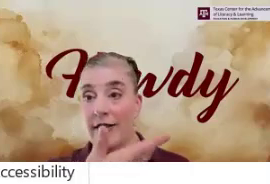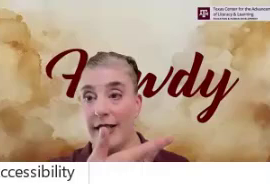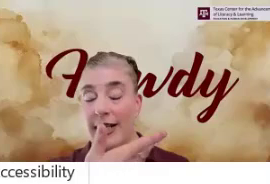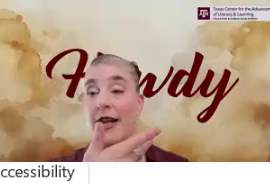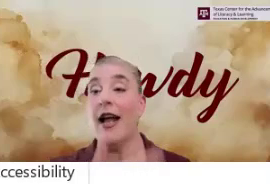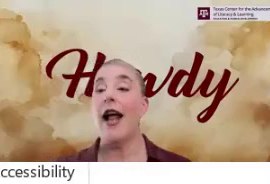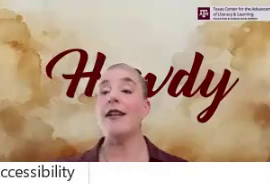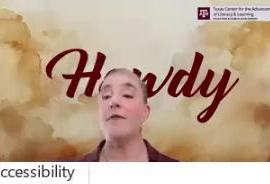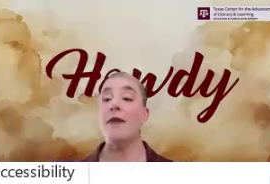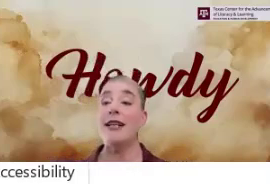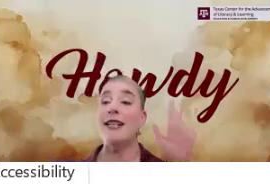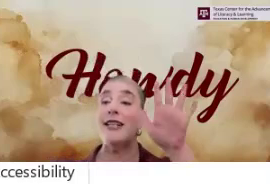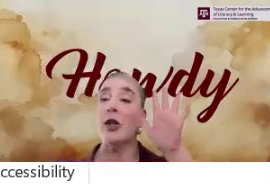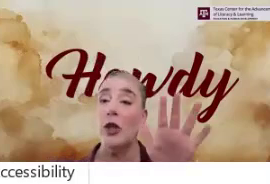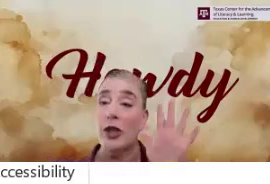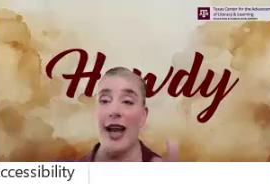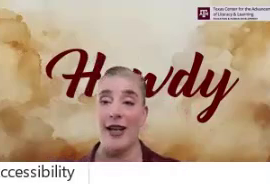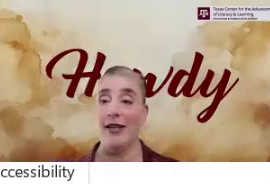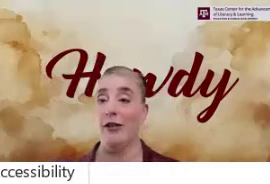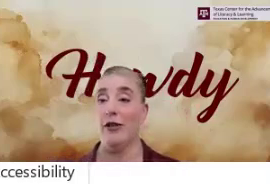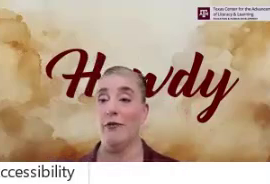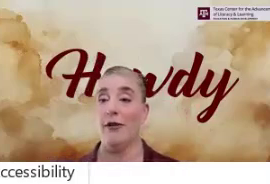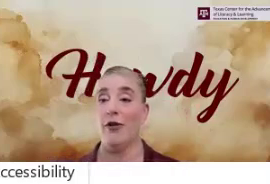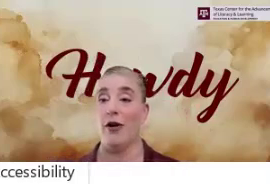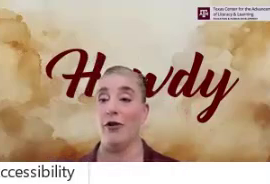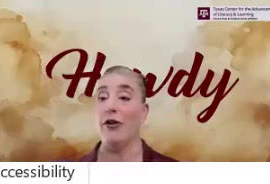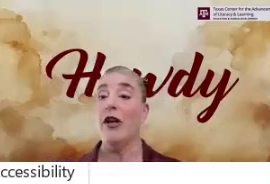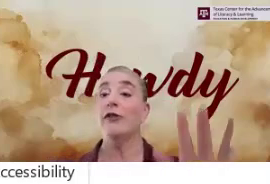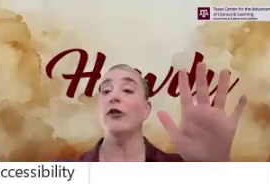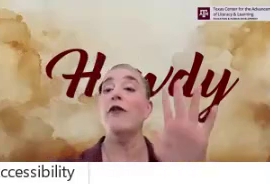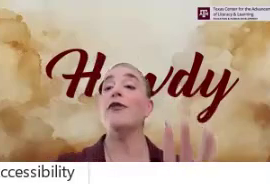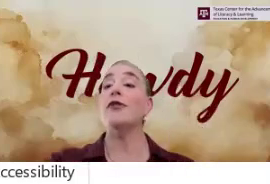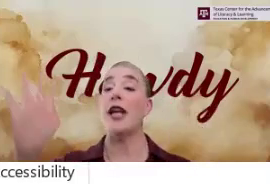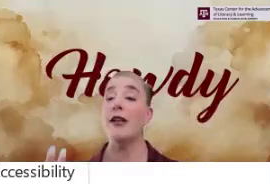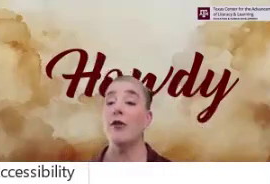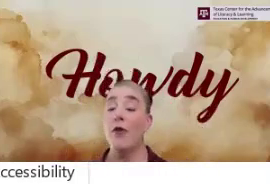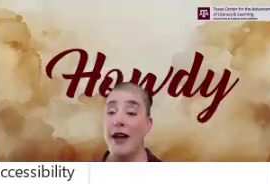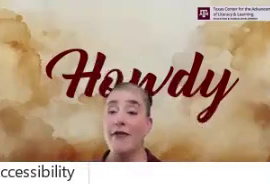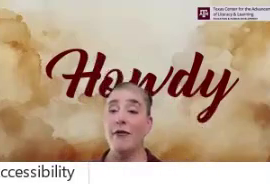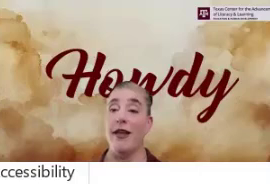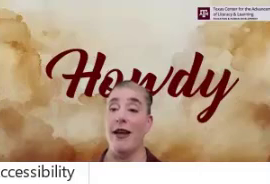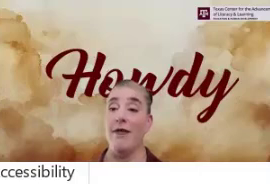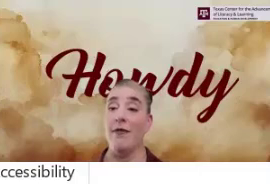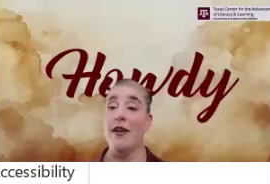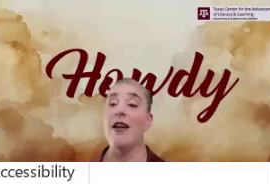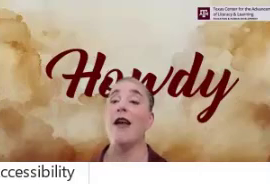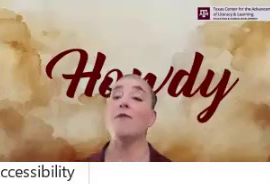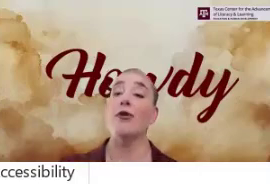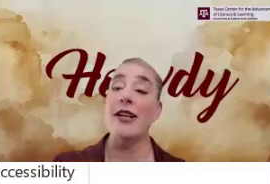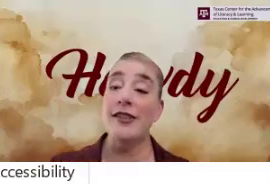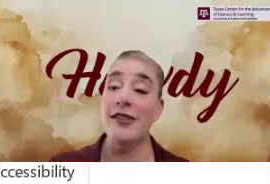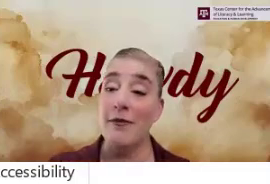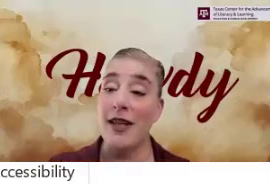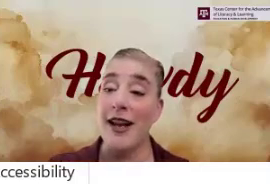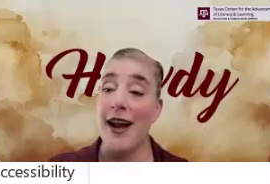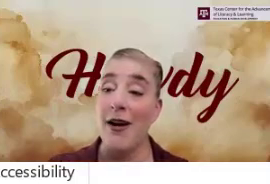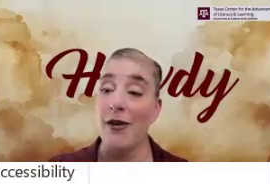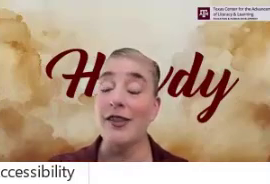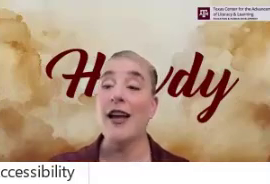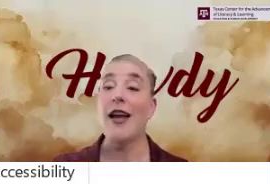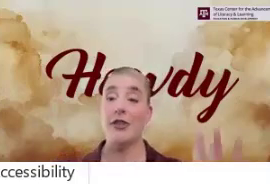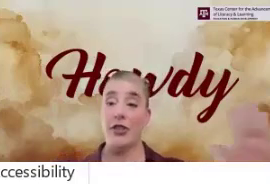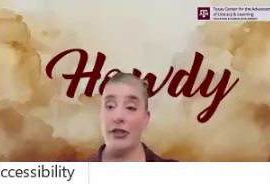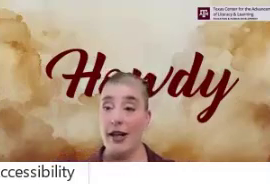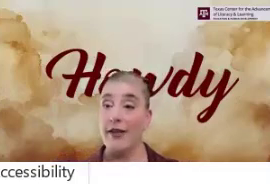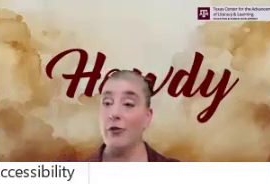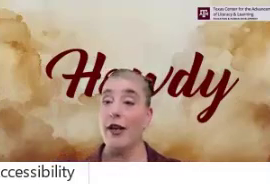the content, and they may need to look at it a little bit longer. So if you take it away from them and bring in something